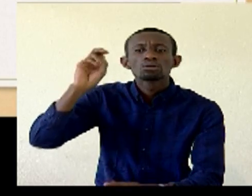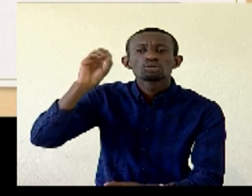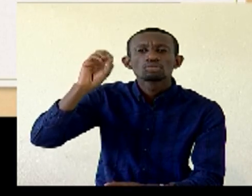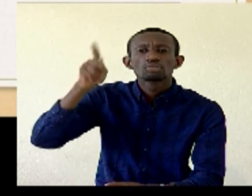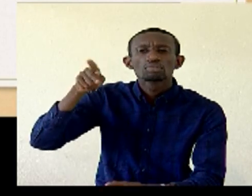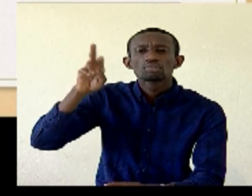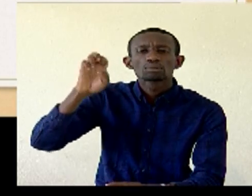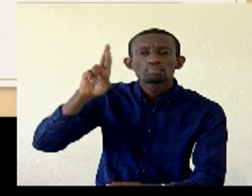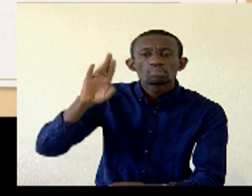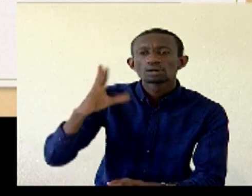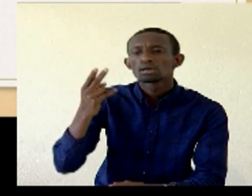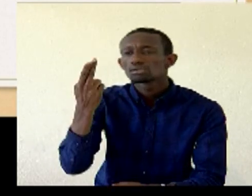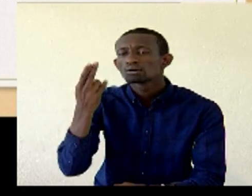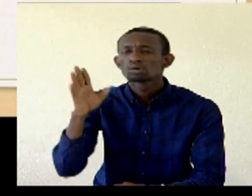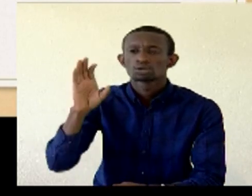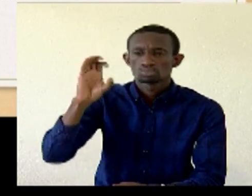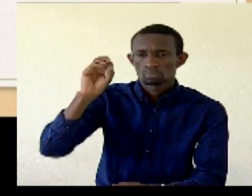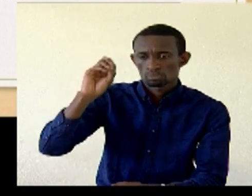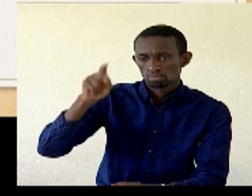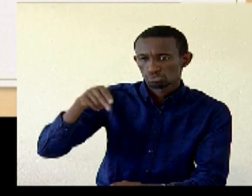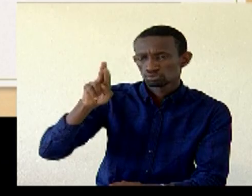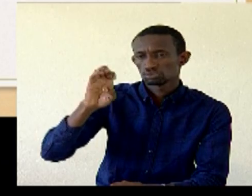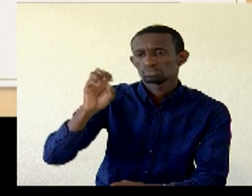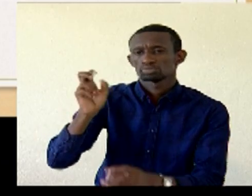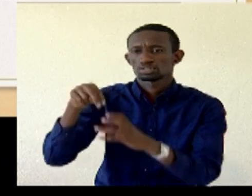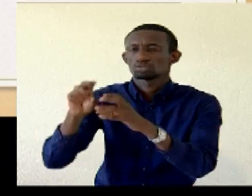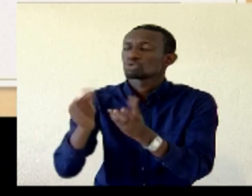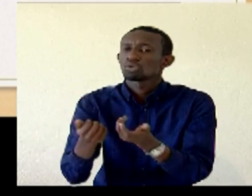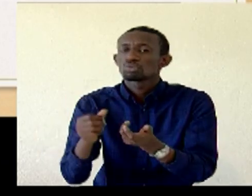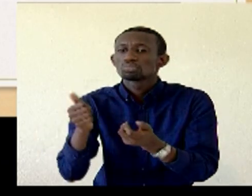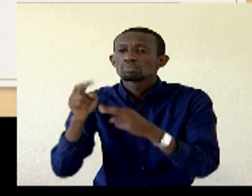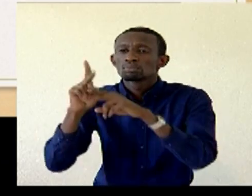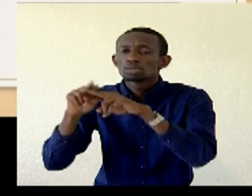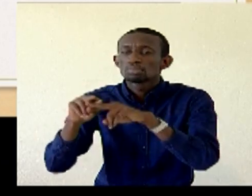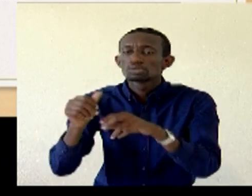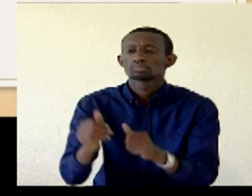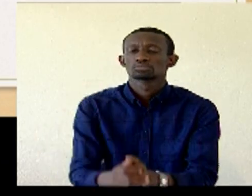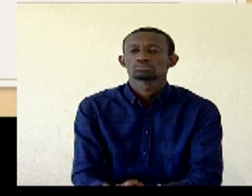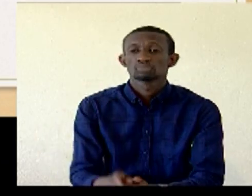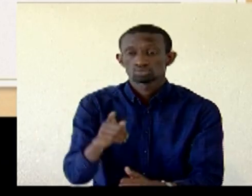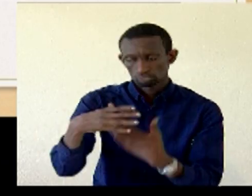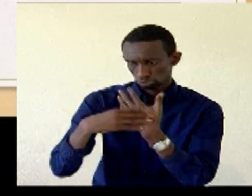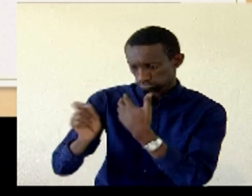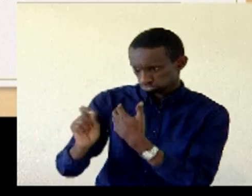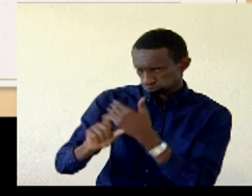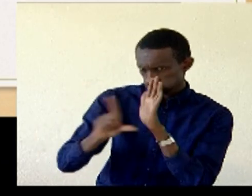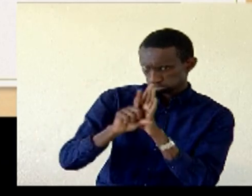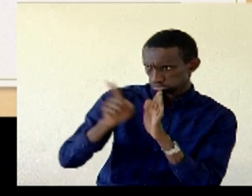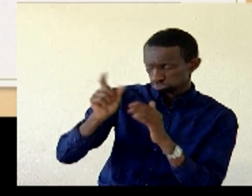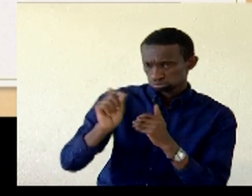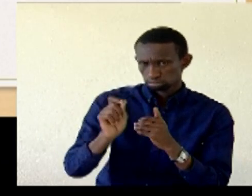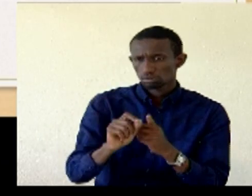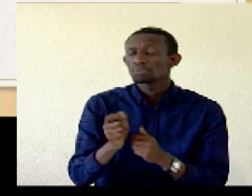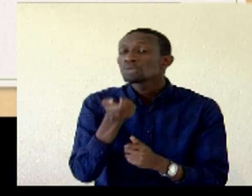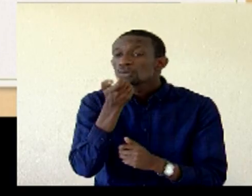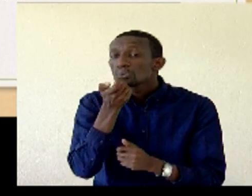copper 2 chloride, copper 2 nitrate, or any other salt. Take note of the conditions, the temperatures and